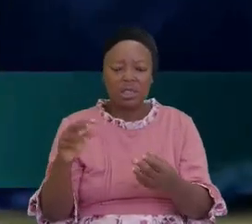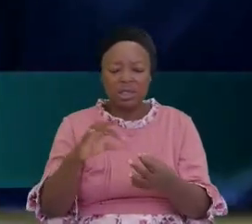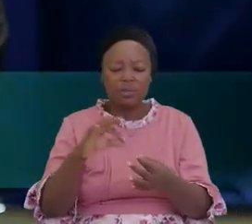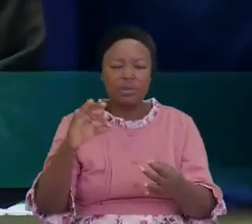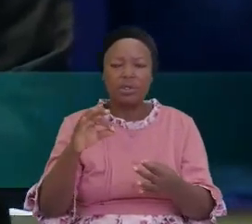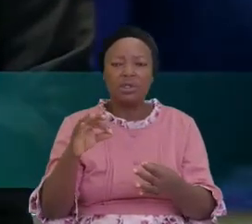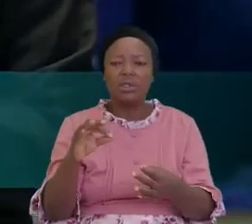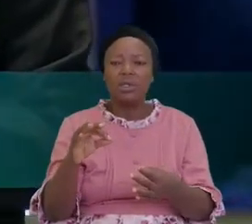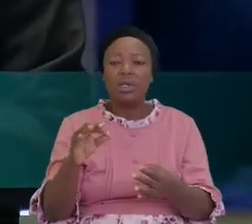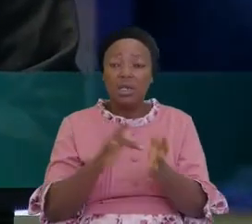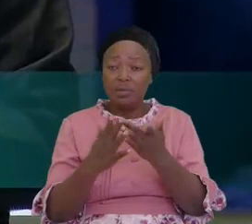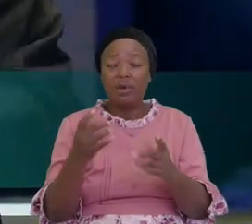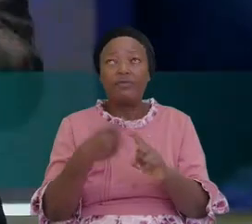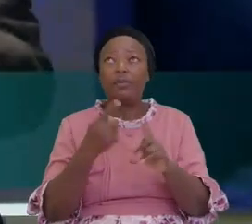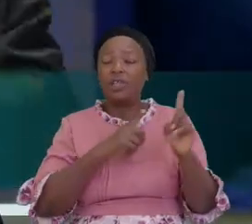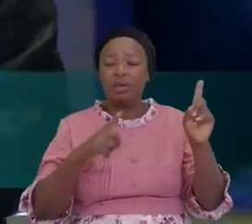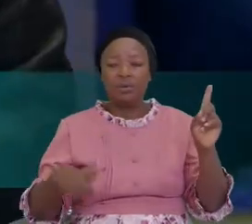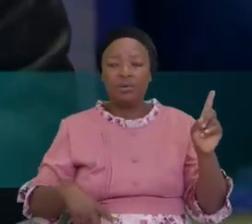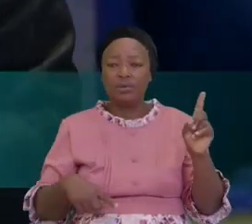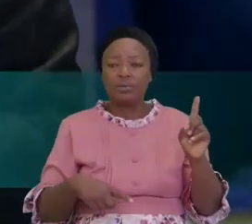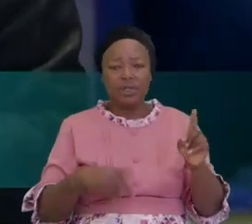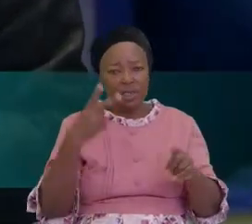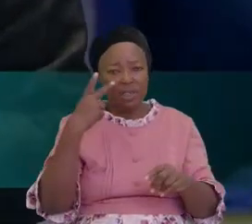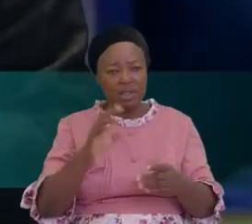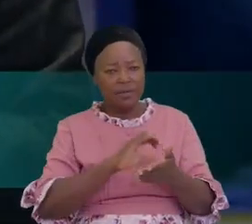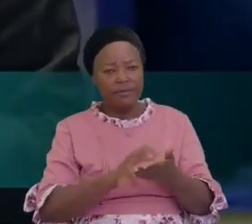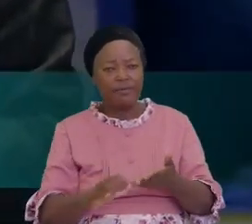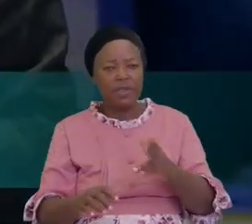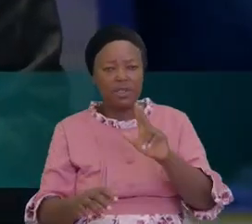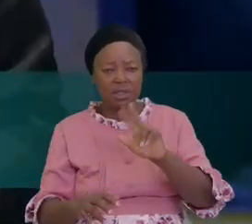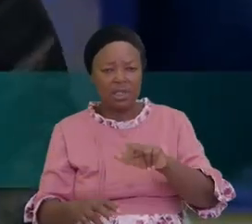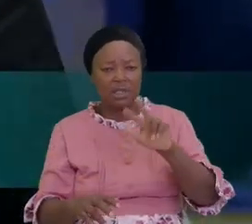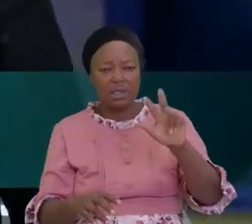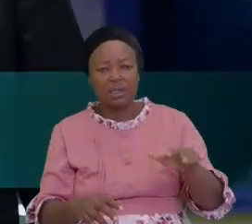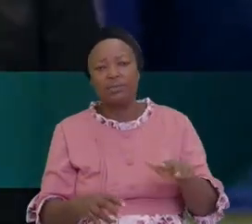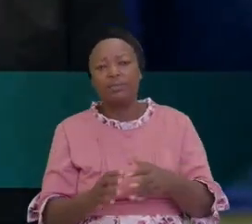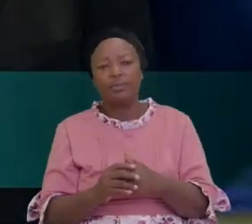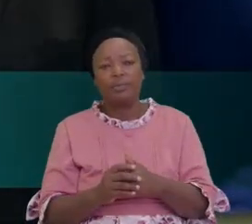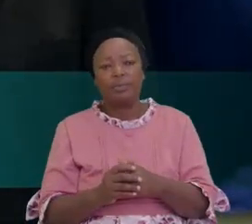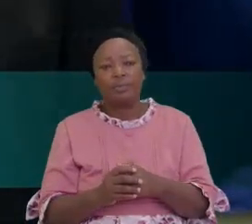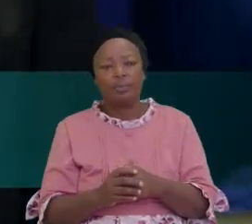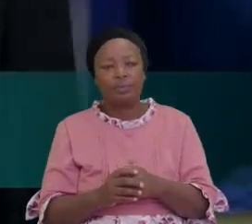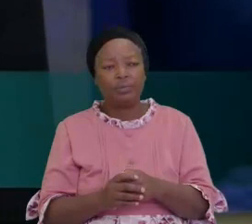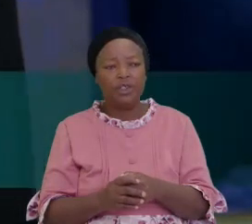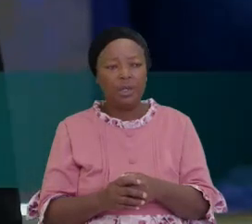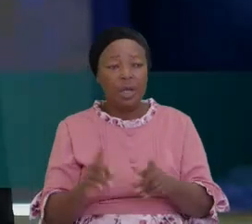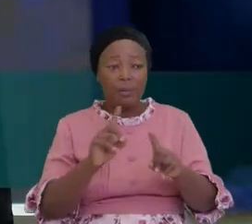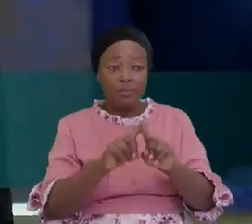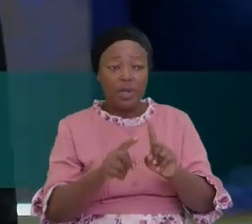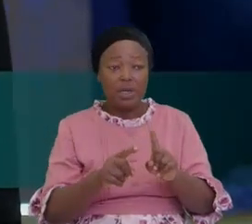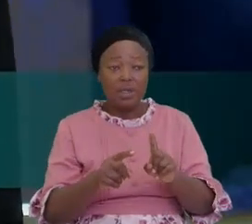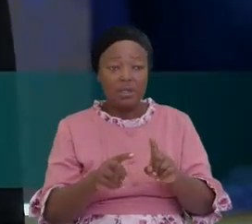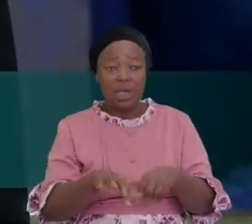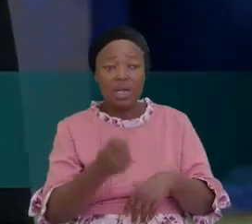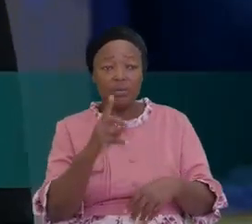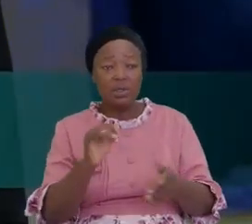Look at verse 33. But whoso hearkeneth unto